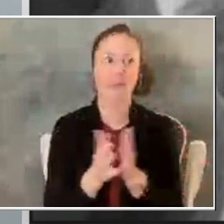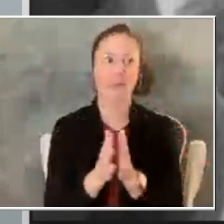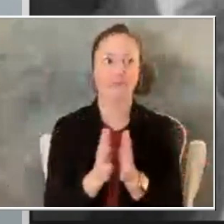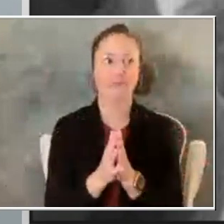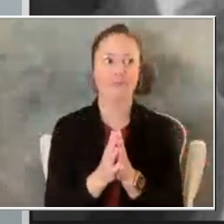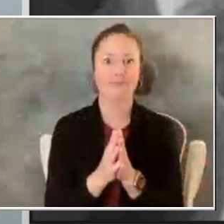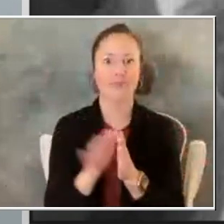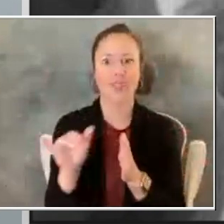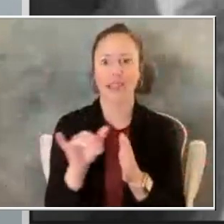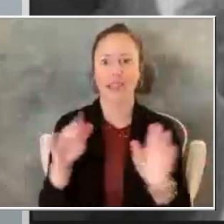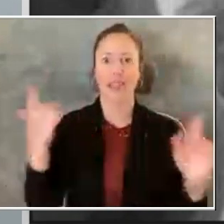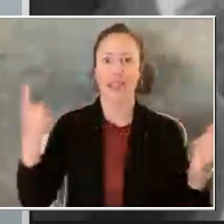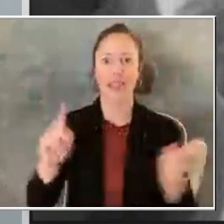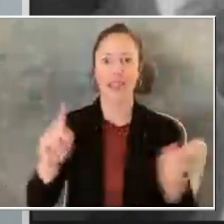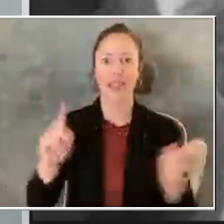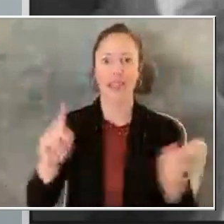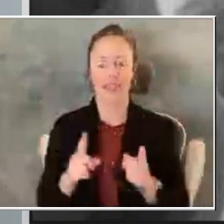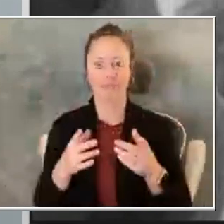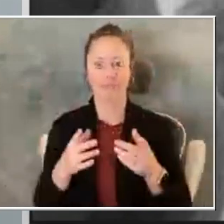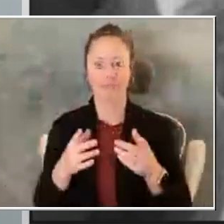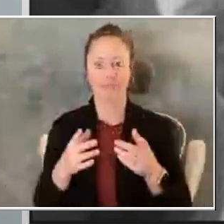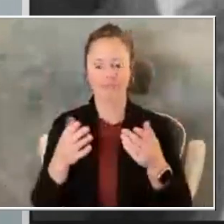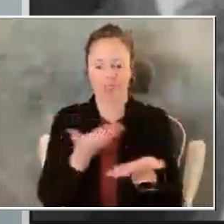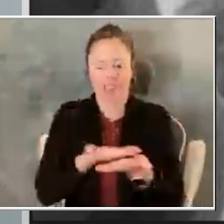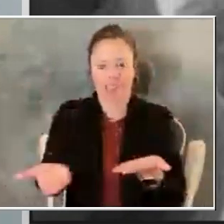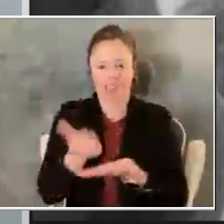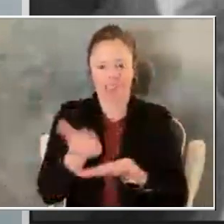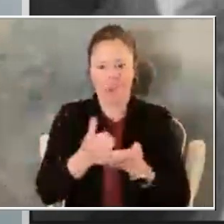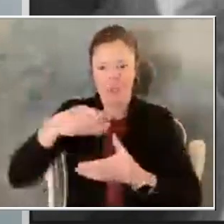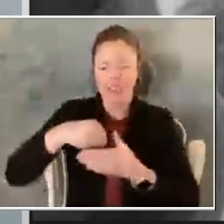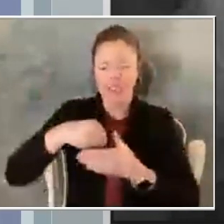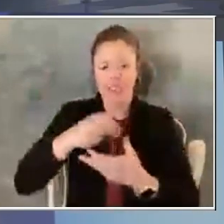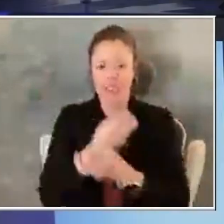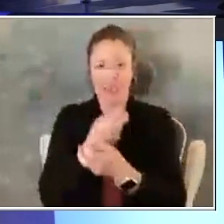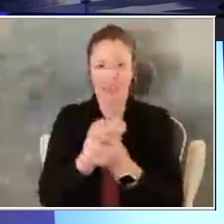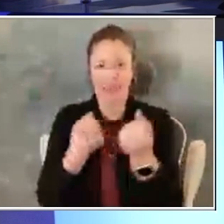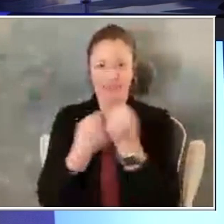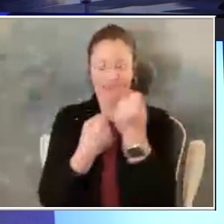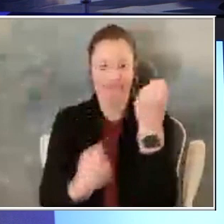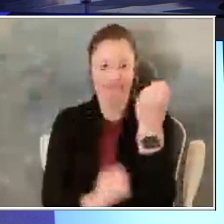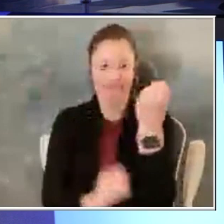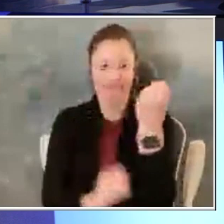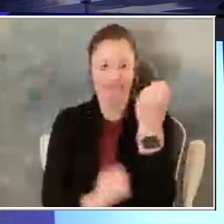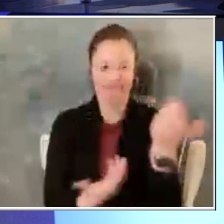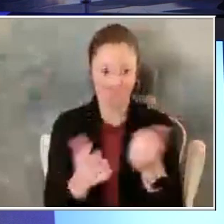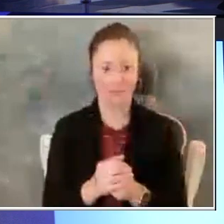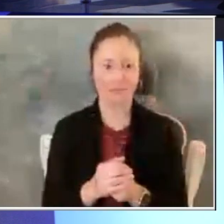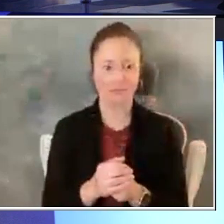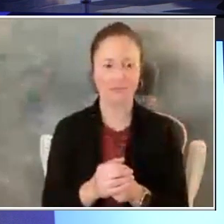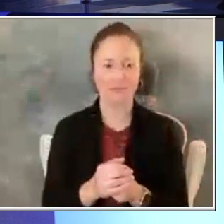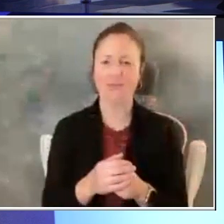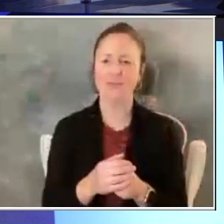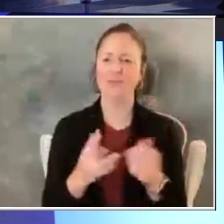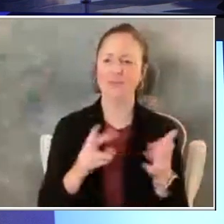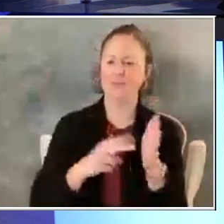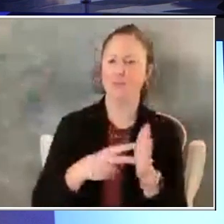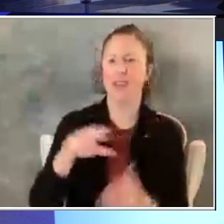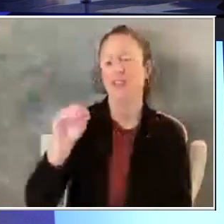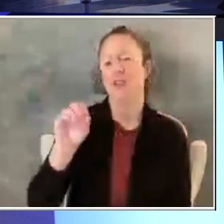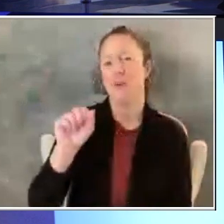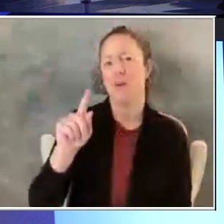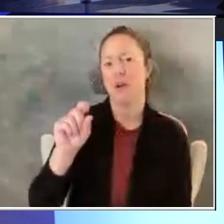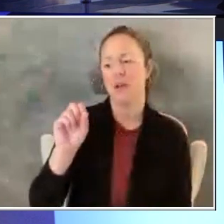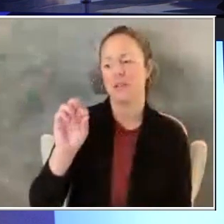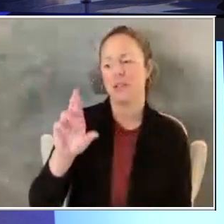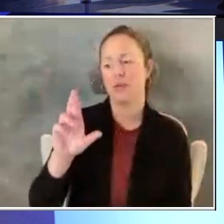building blocks there that the bone can depend on. Yeah, the building blocks, we see them right there in those photos. So what exactly is osteoporosis? And then its